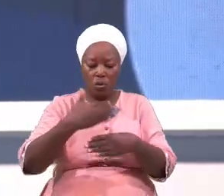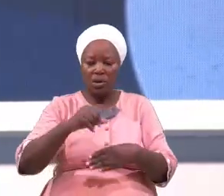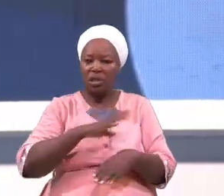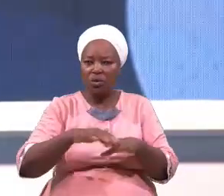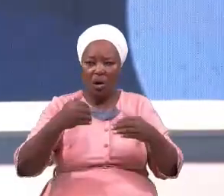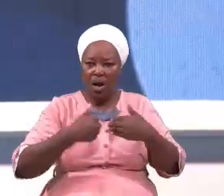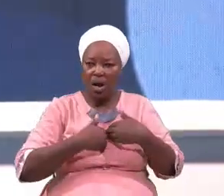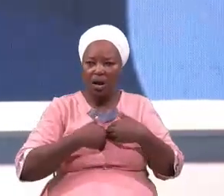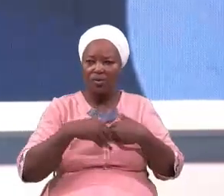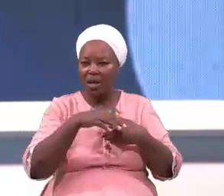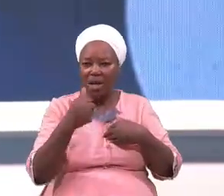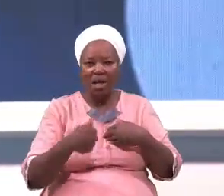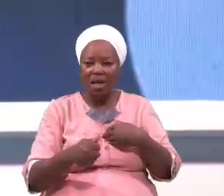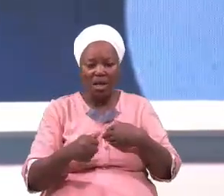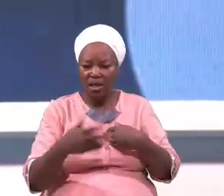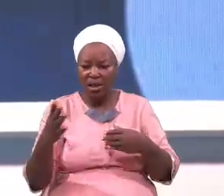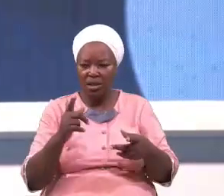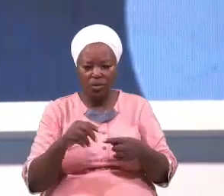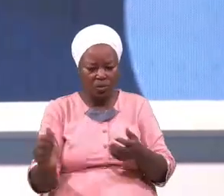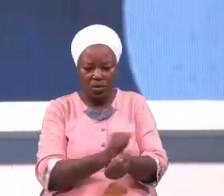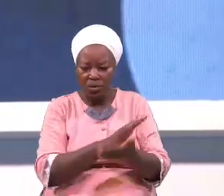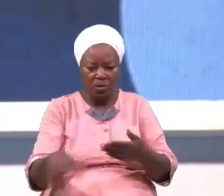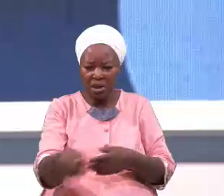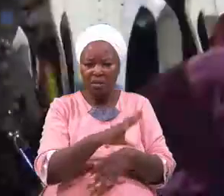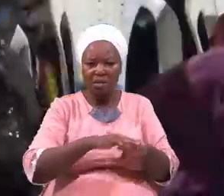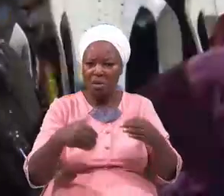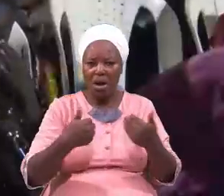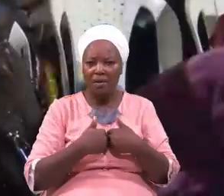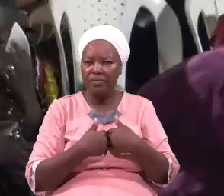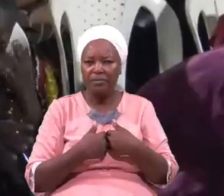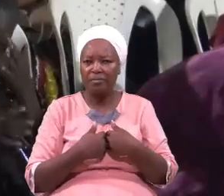they had no bulldozer to bring them down.